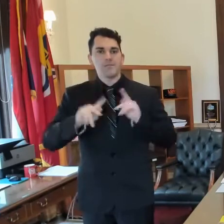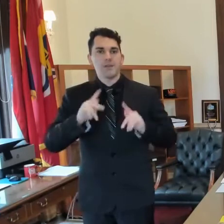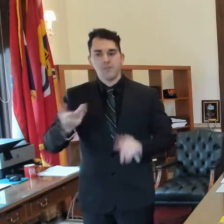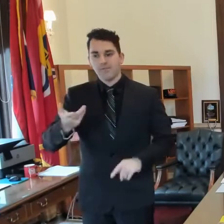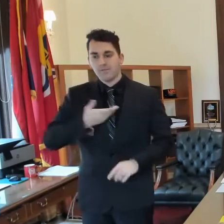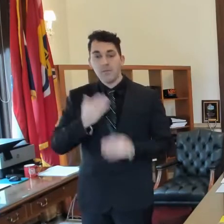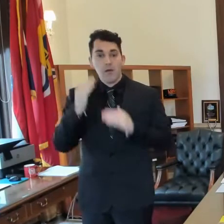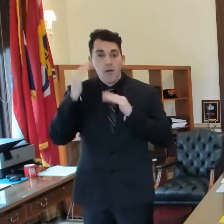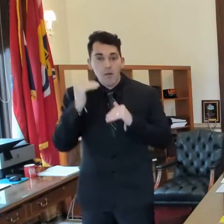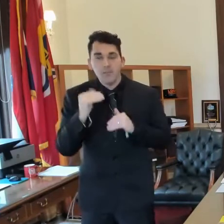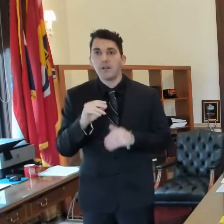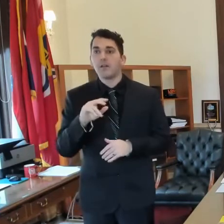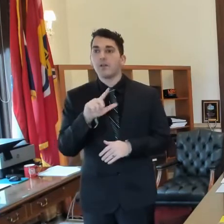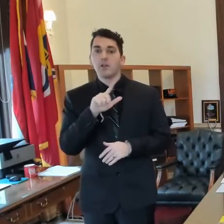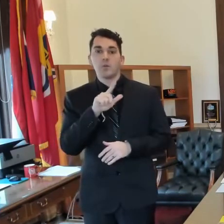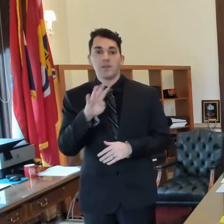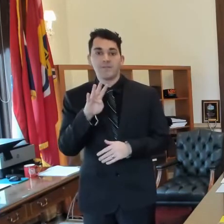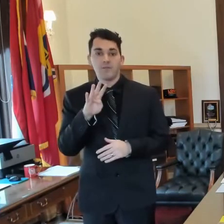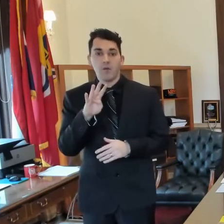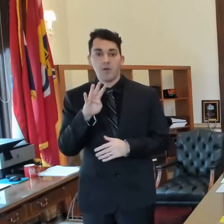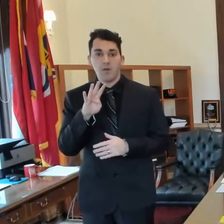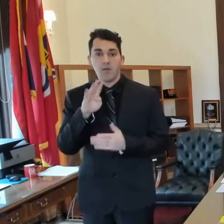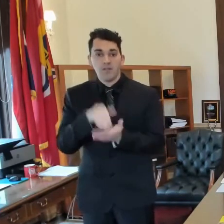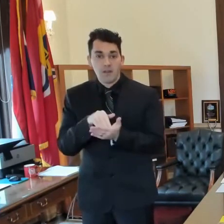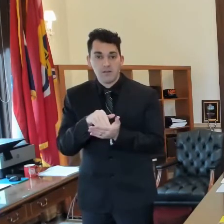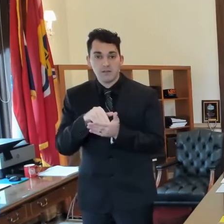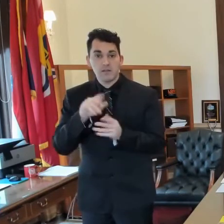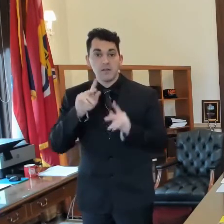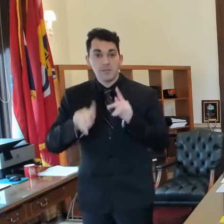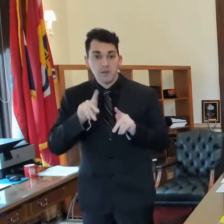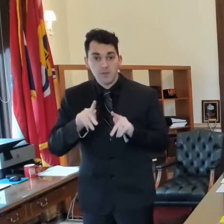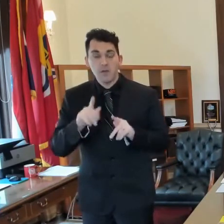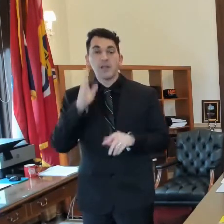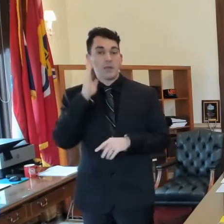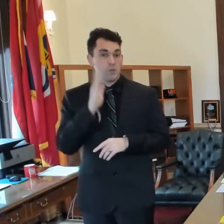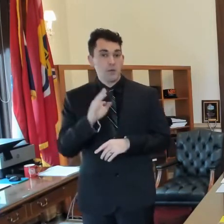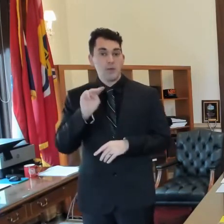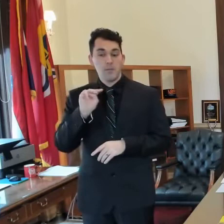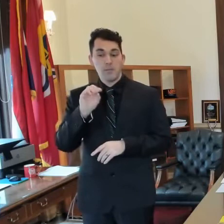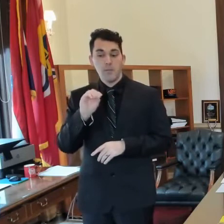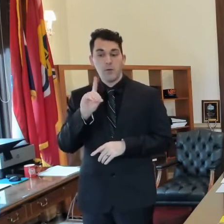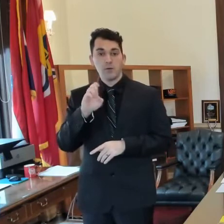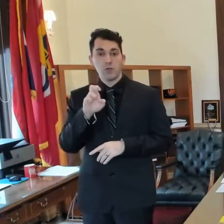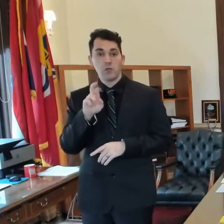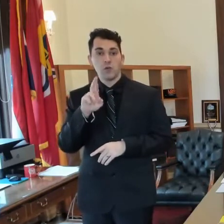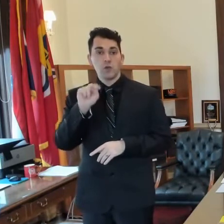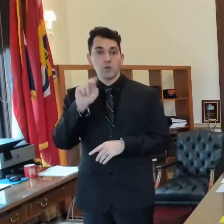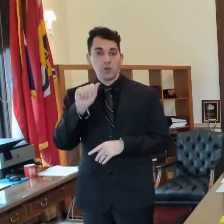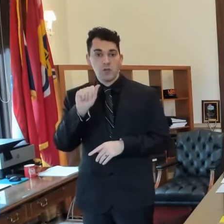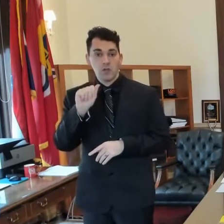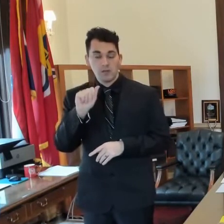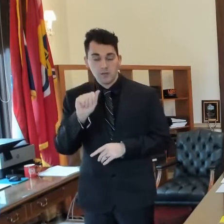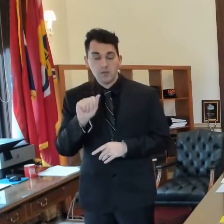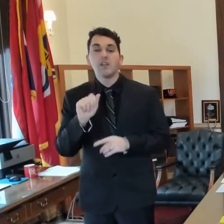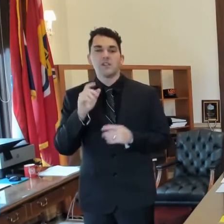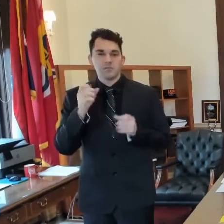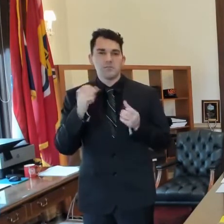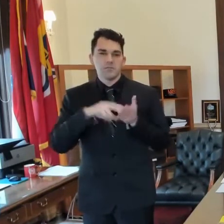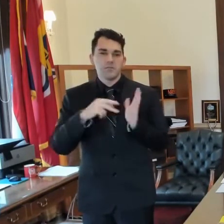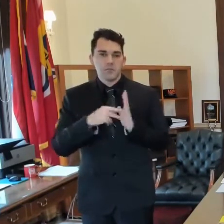people. This will be the Moderna vaccine, so it's a 2-shot vaccine. We'll do it in the convention center on Saturday and